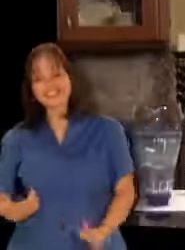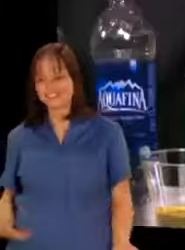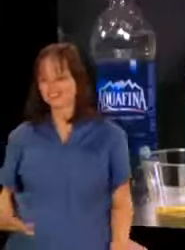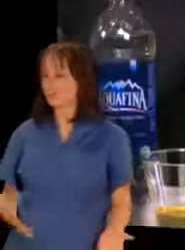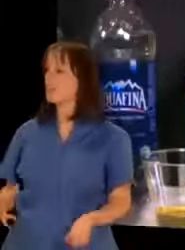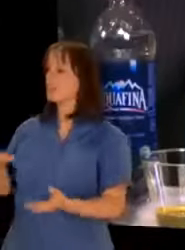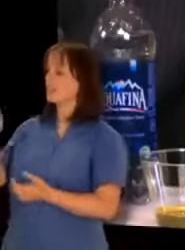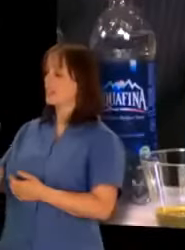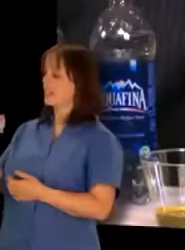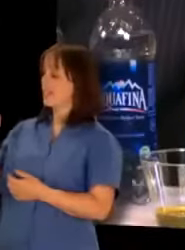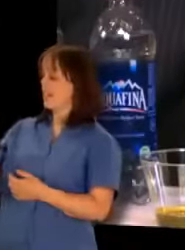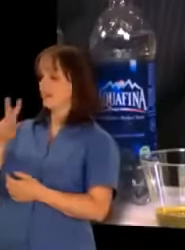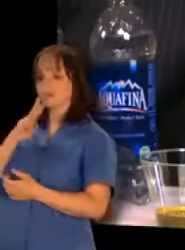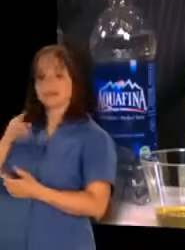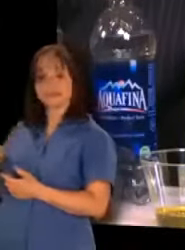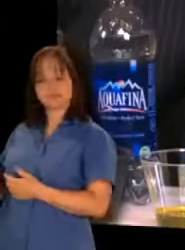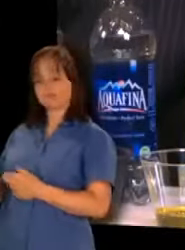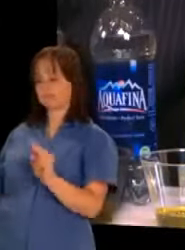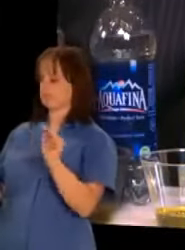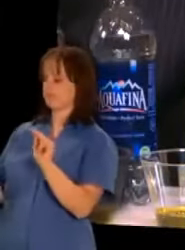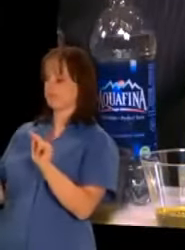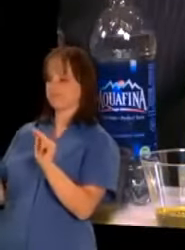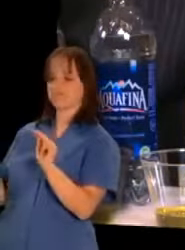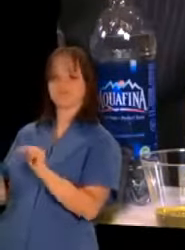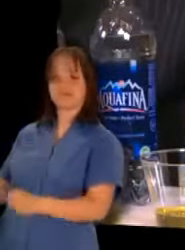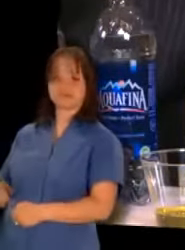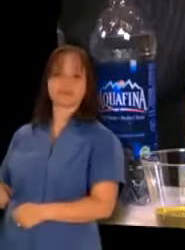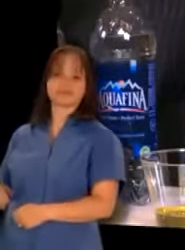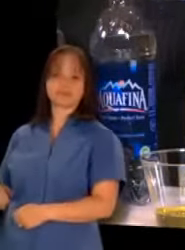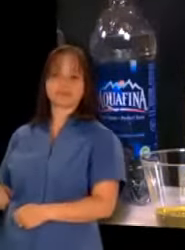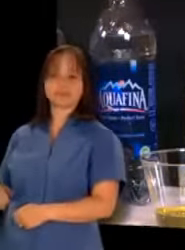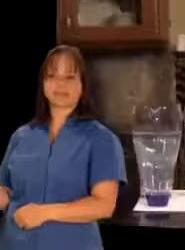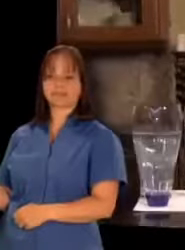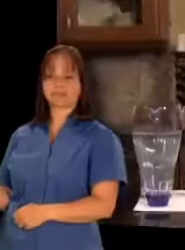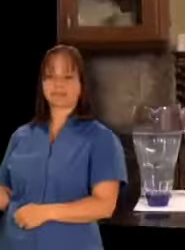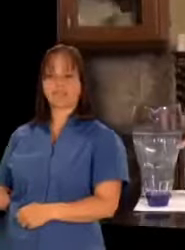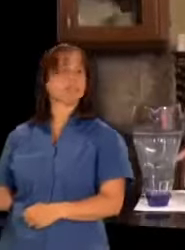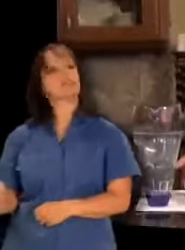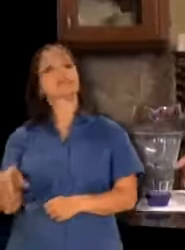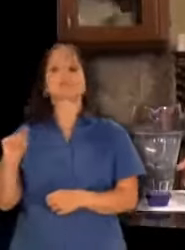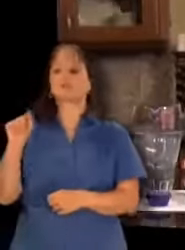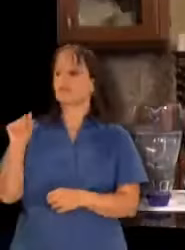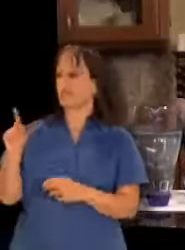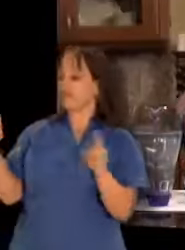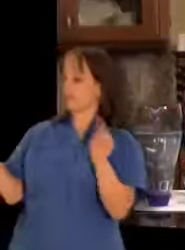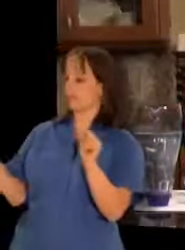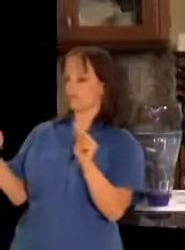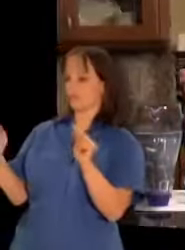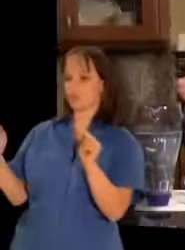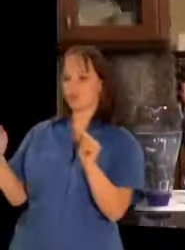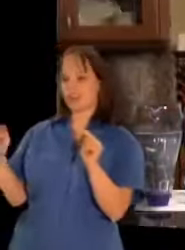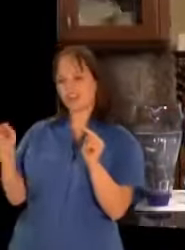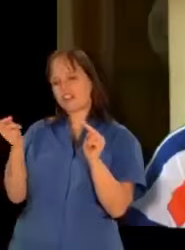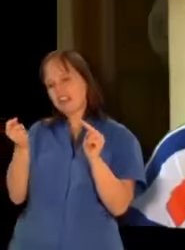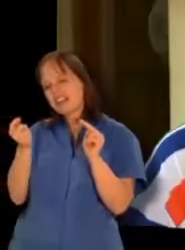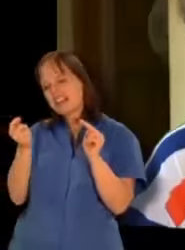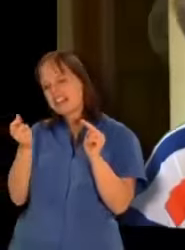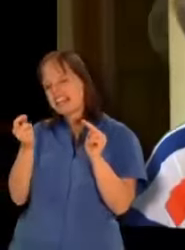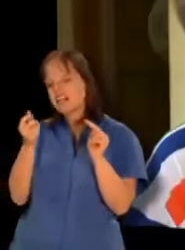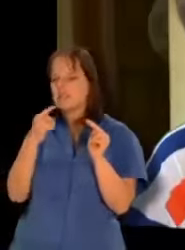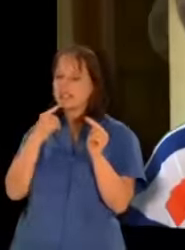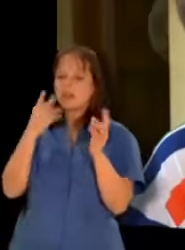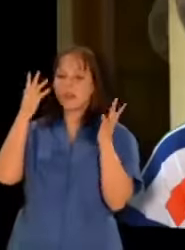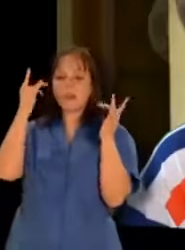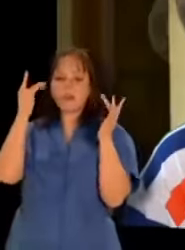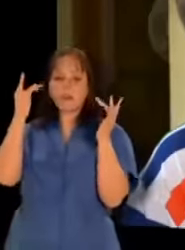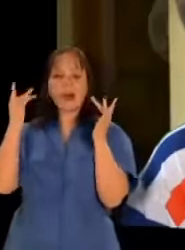about tap water? So right around neutral, right? So tap water is always going to be neutral to slightly alkaline because it's